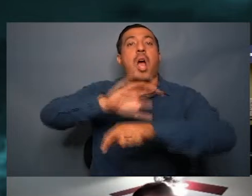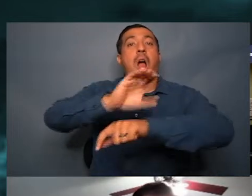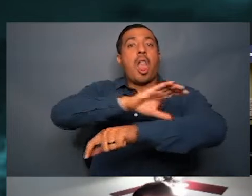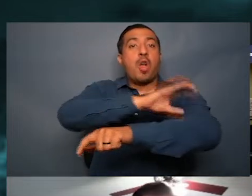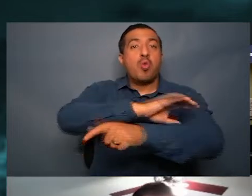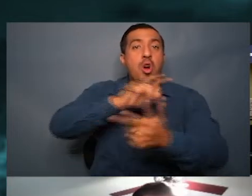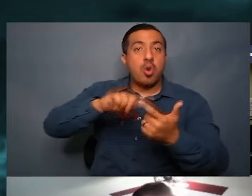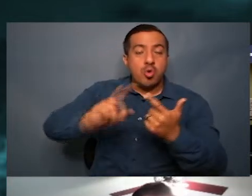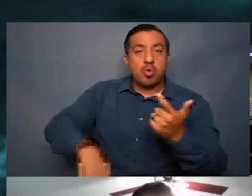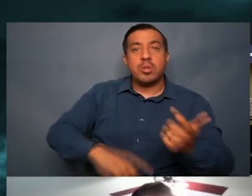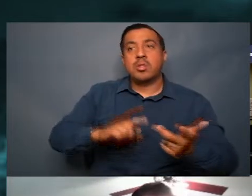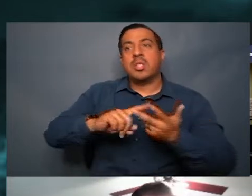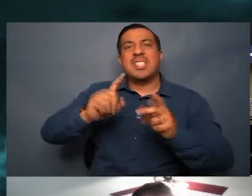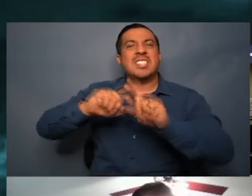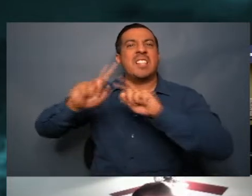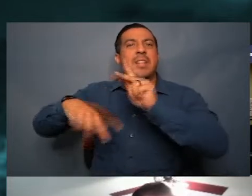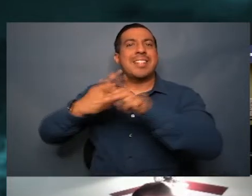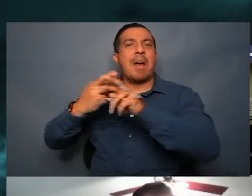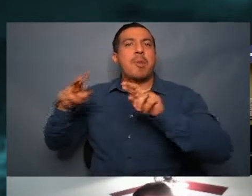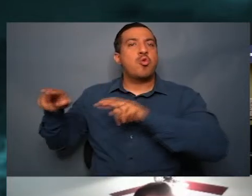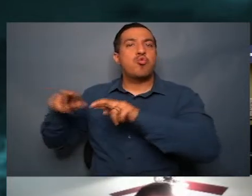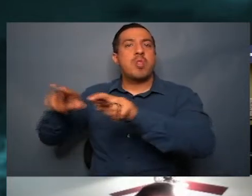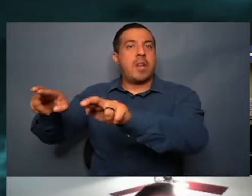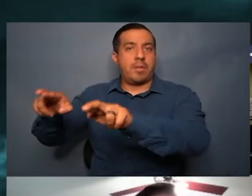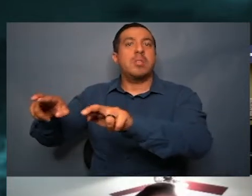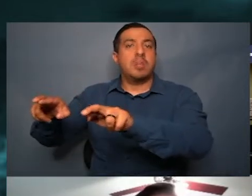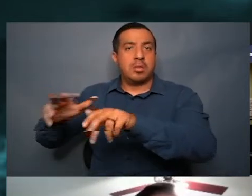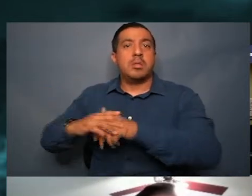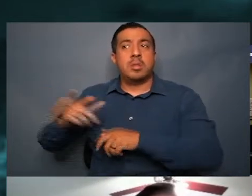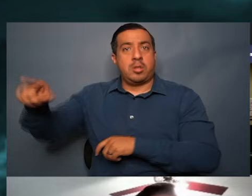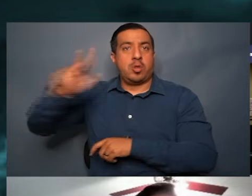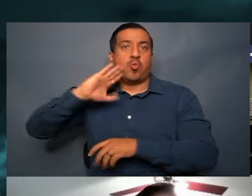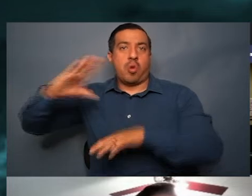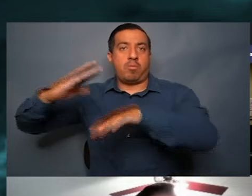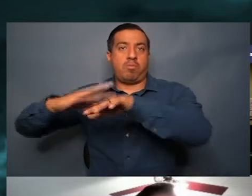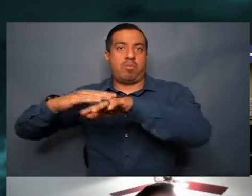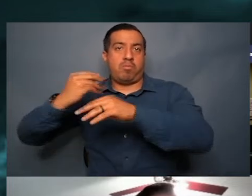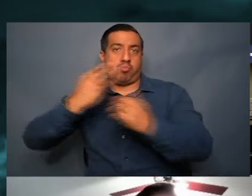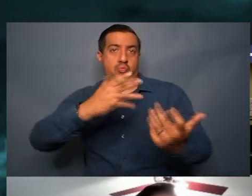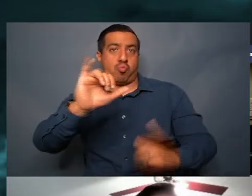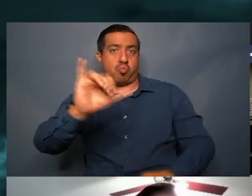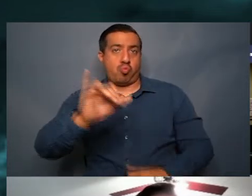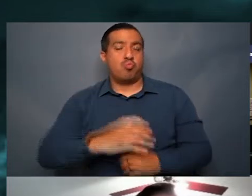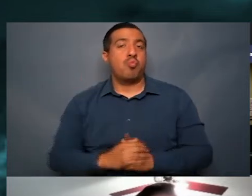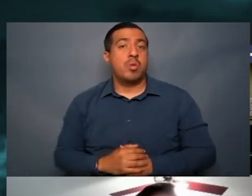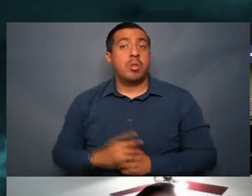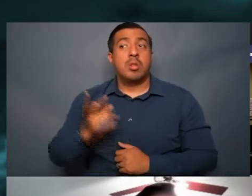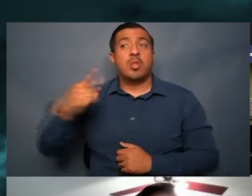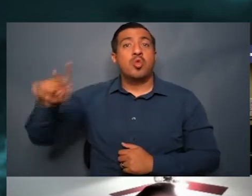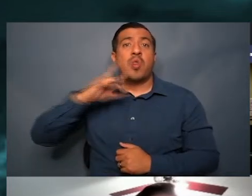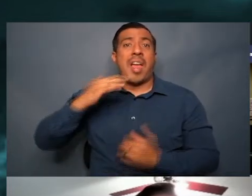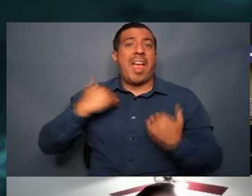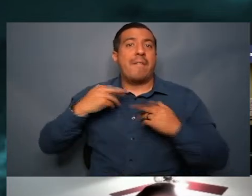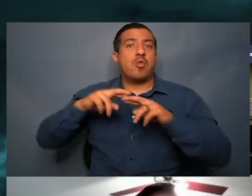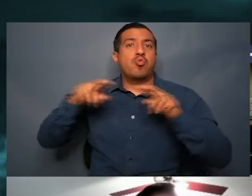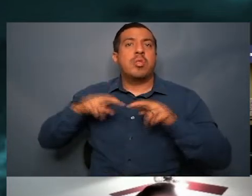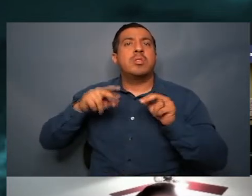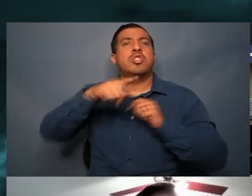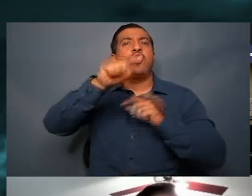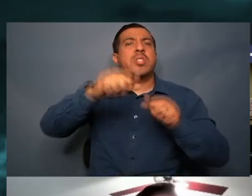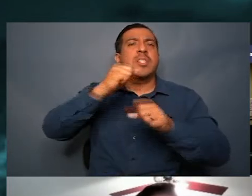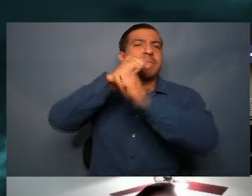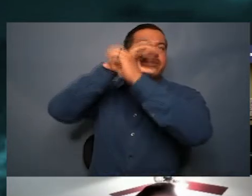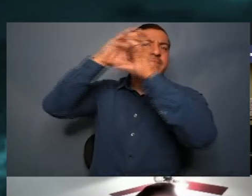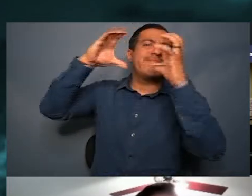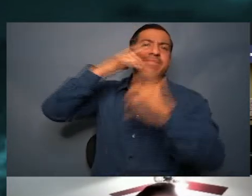and also the current stages. And so, the combination of both of those websites really for the region give you a really good idea of what